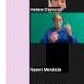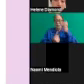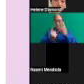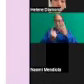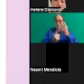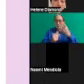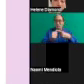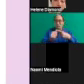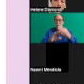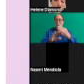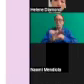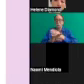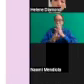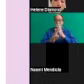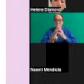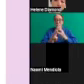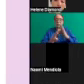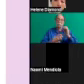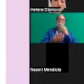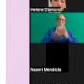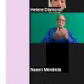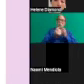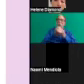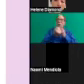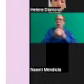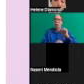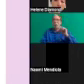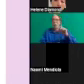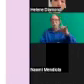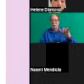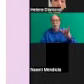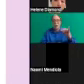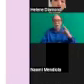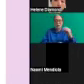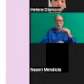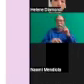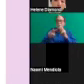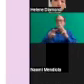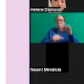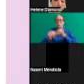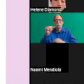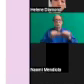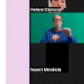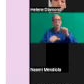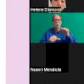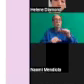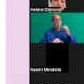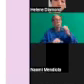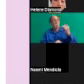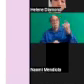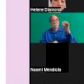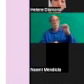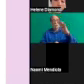Being a good ally or looking out for each other. Call out ableism when you see it. Fight for inclusivity. We hold